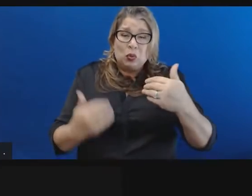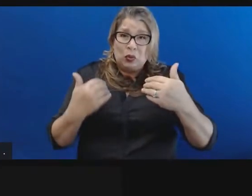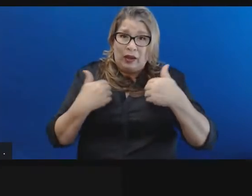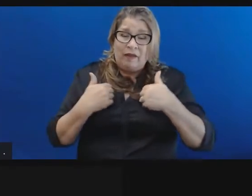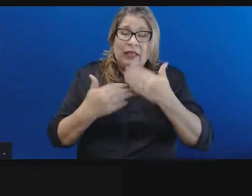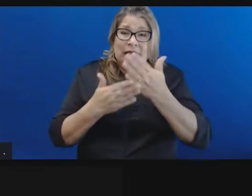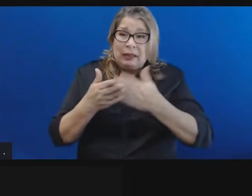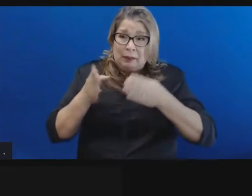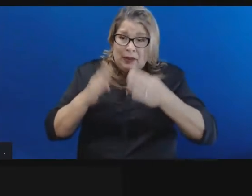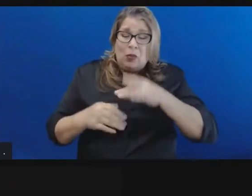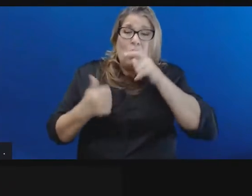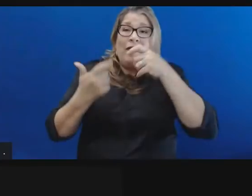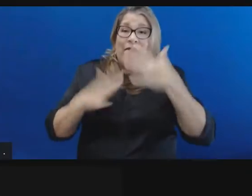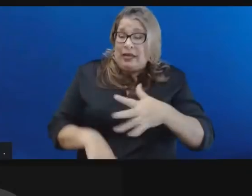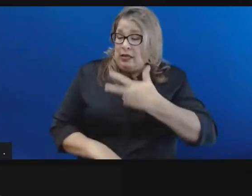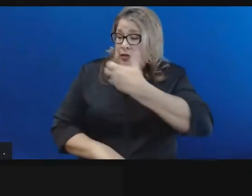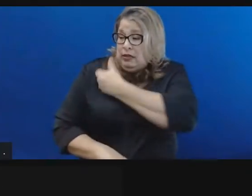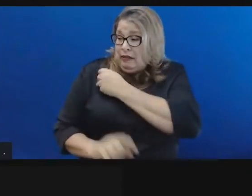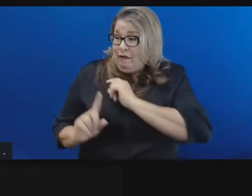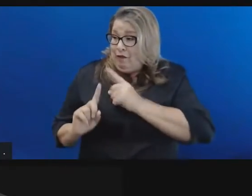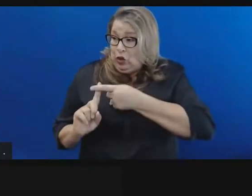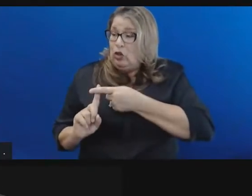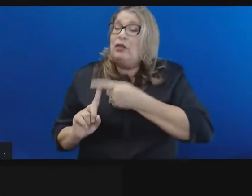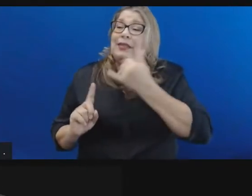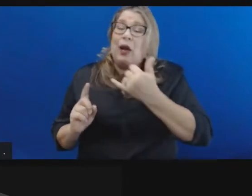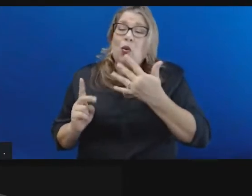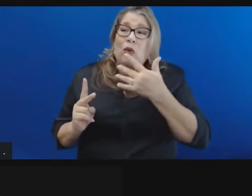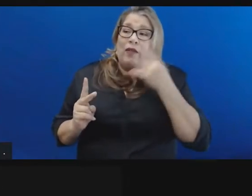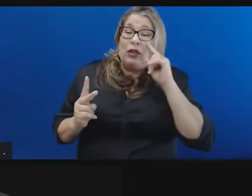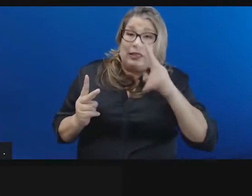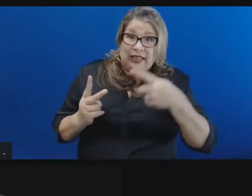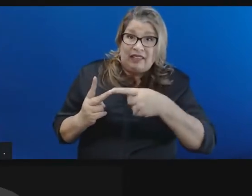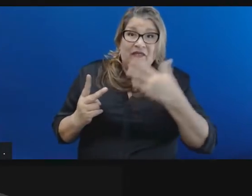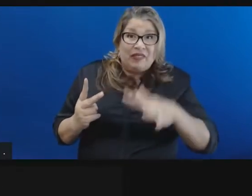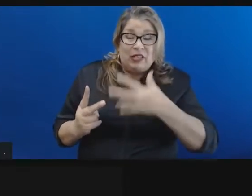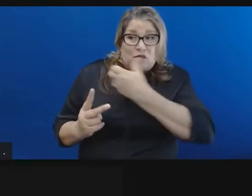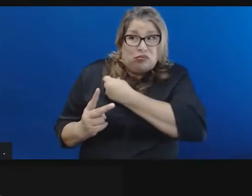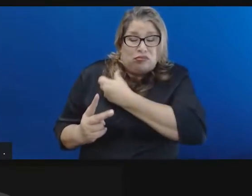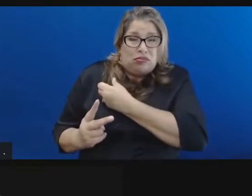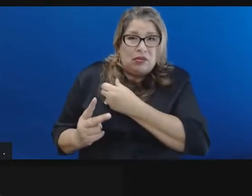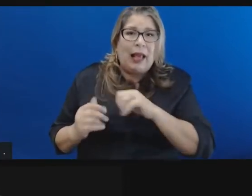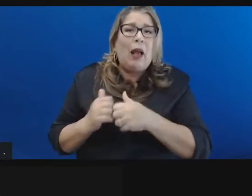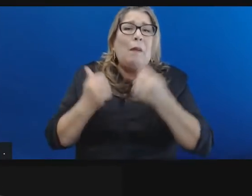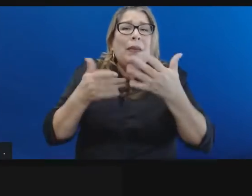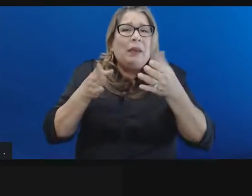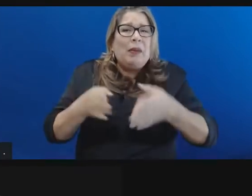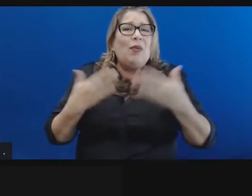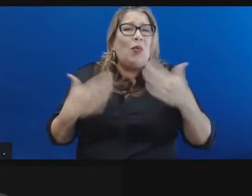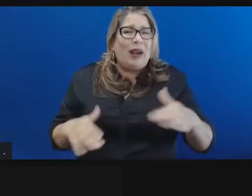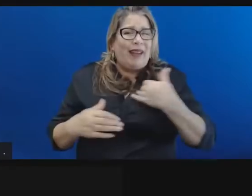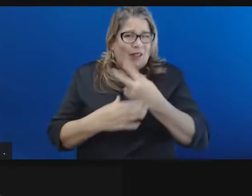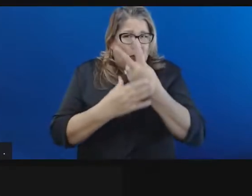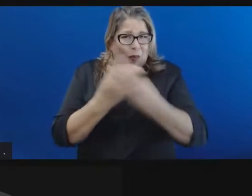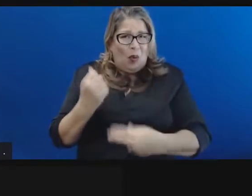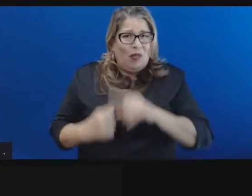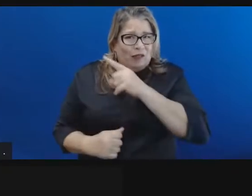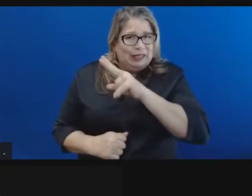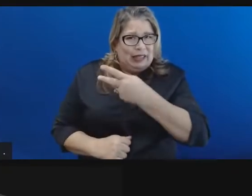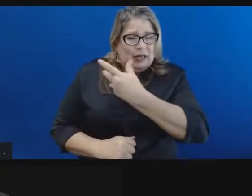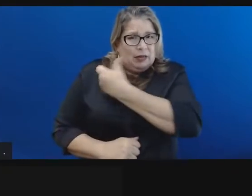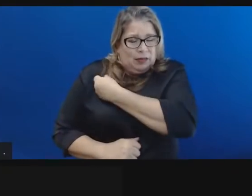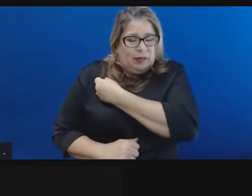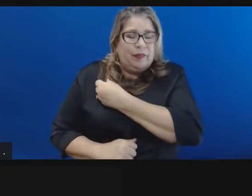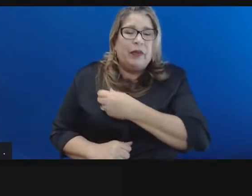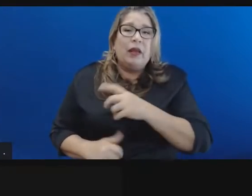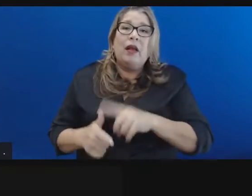if so, how many of those folks do we have? And is that something that you're going to be adding to the daily updates that the state issues on